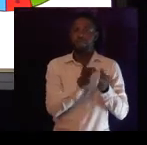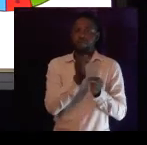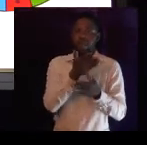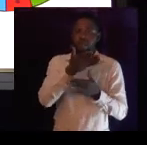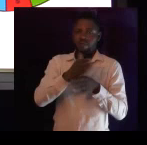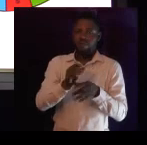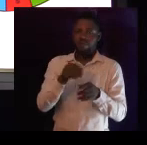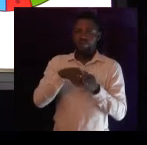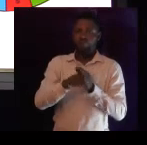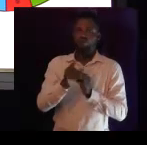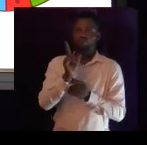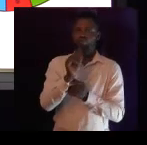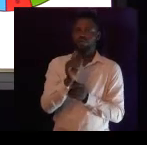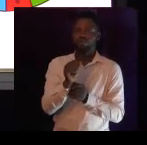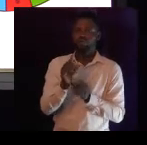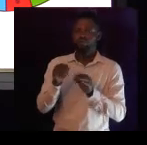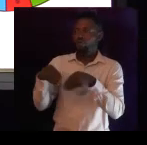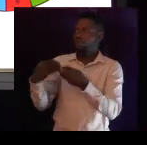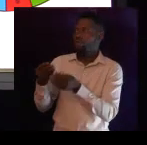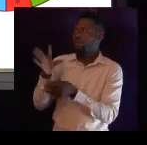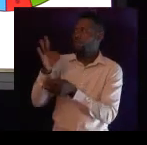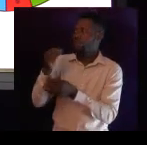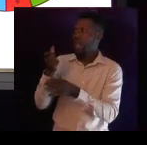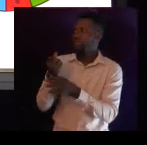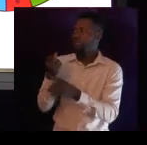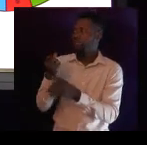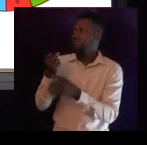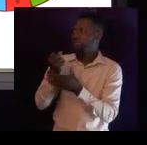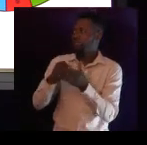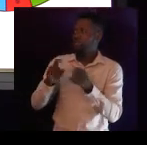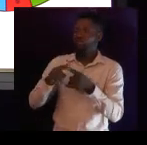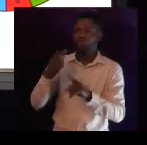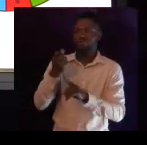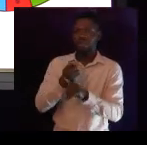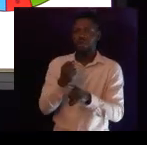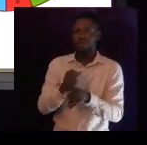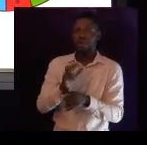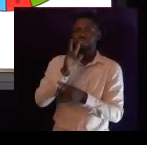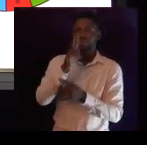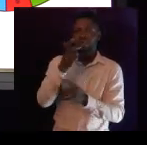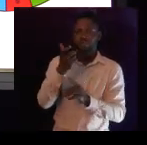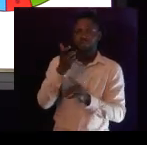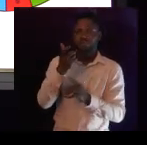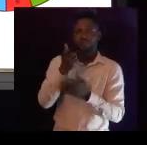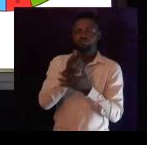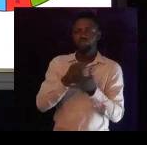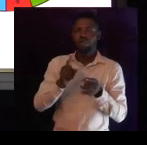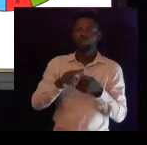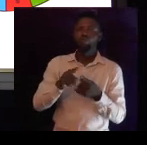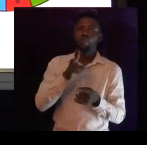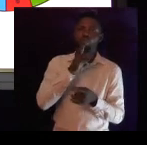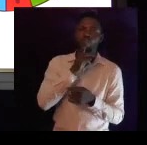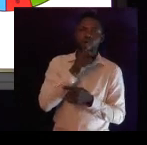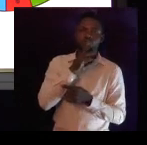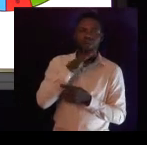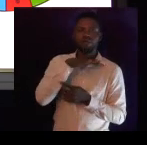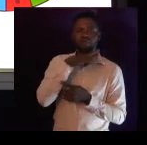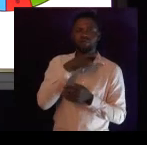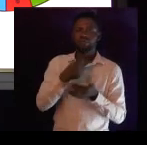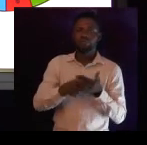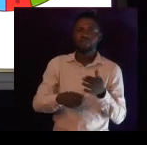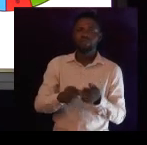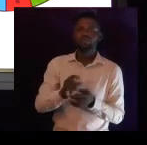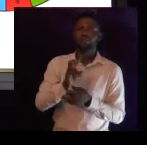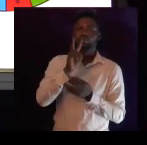if you divide this into 20, you give 9 shares to salary, 3 shares to water refuse charges, 2 shares